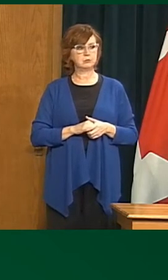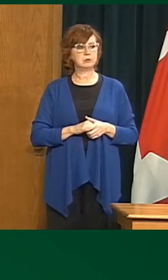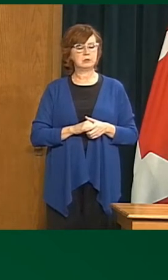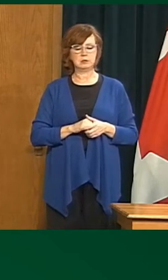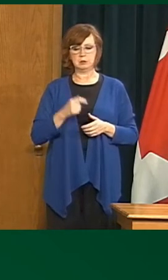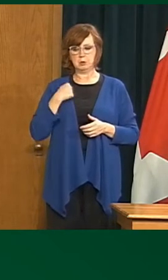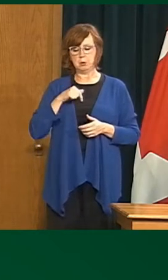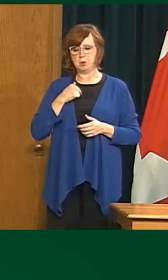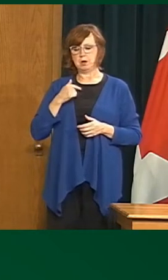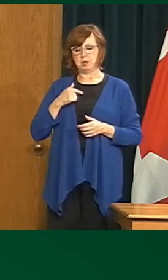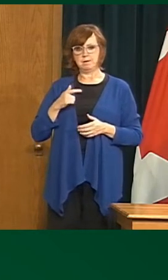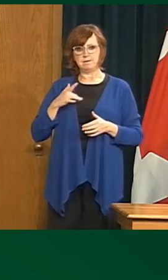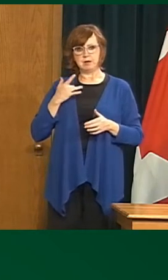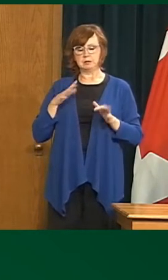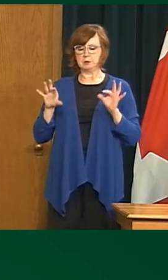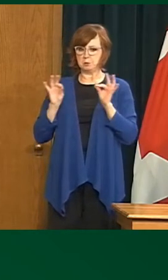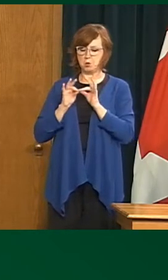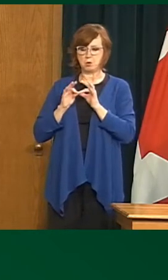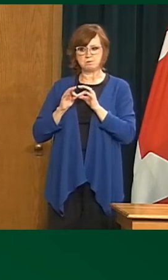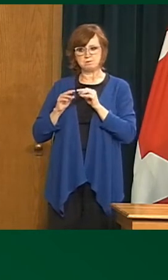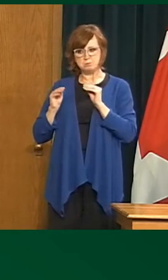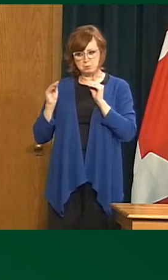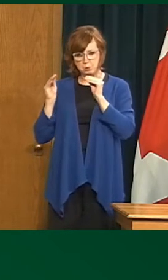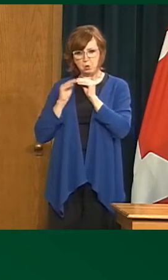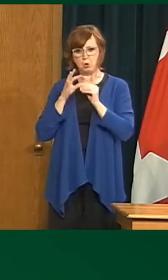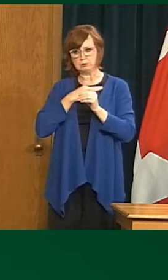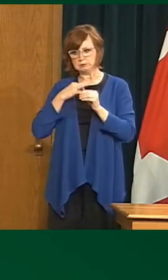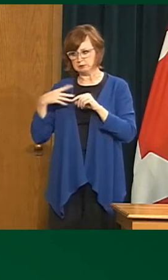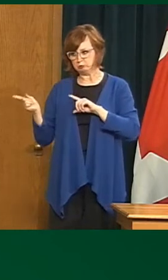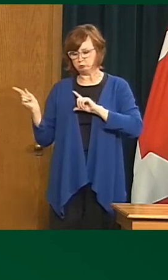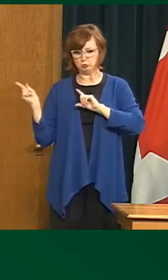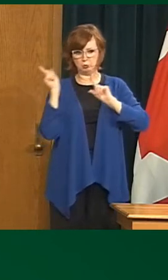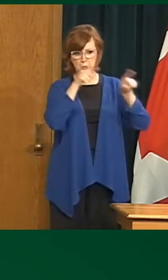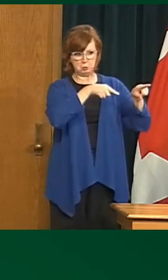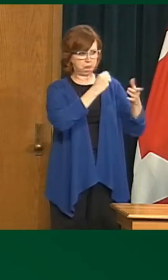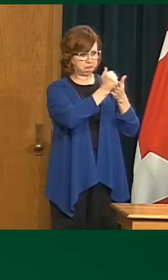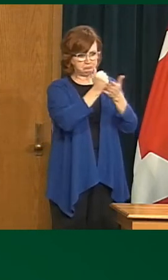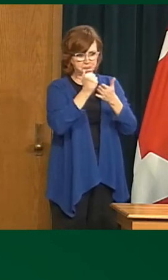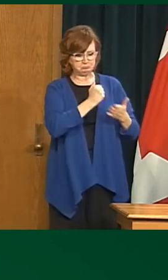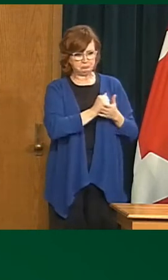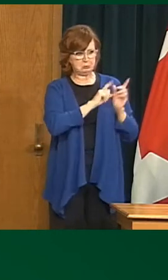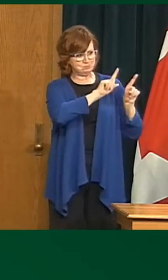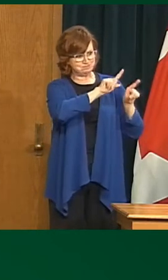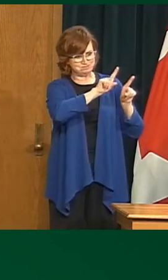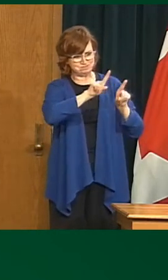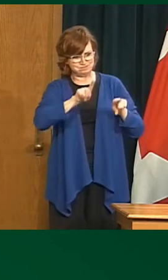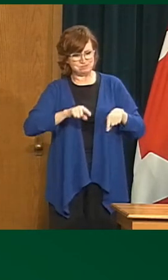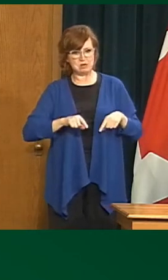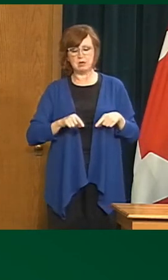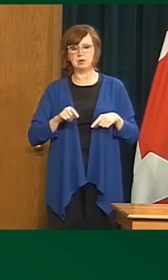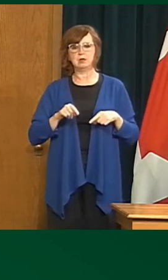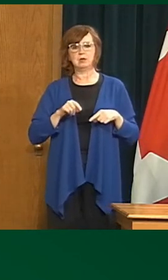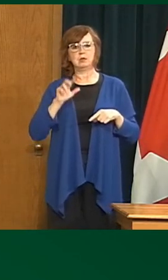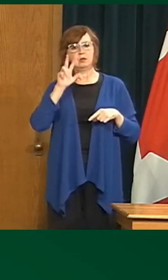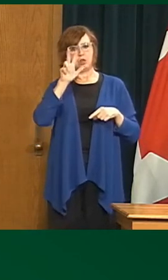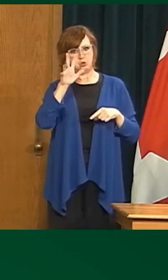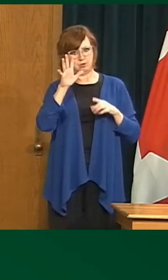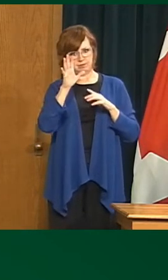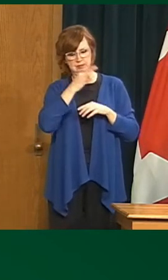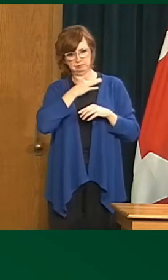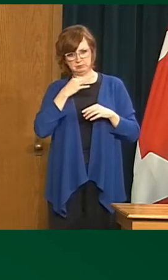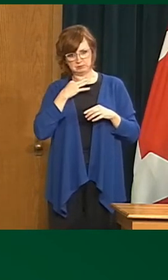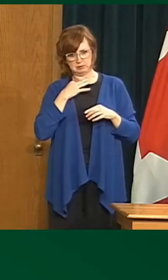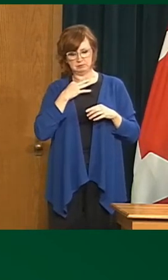door-to-door strategic testing approach. And we have deployed over 35 staff to the Loche to do that, which includes door-to-door